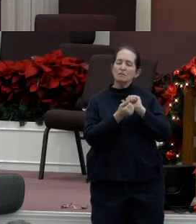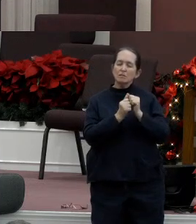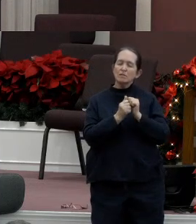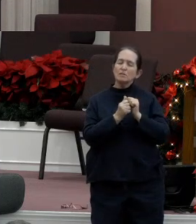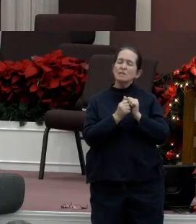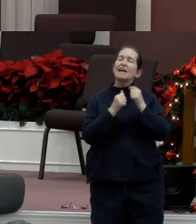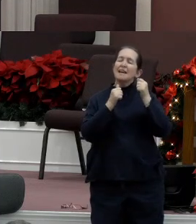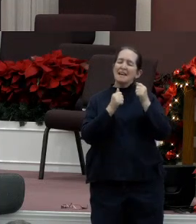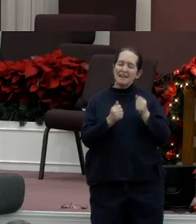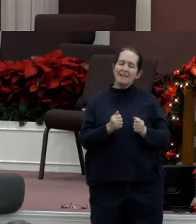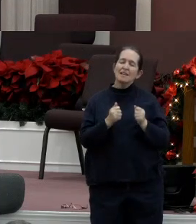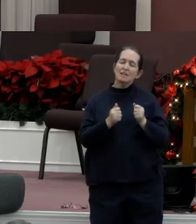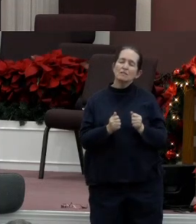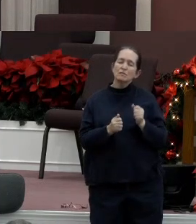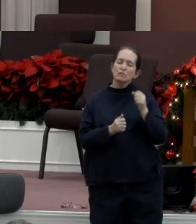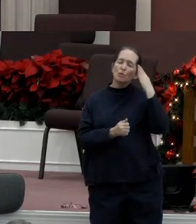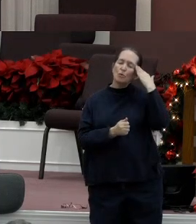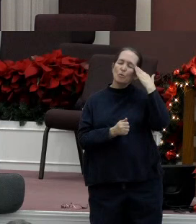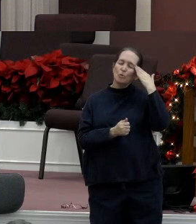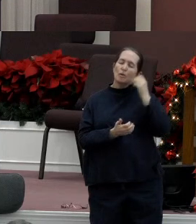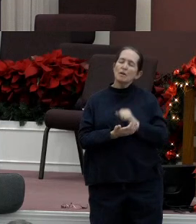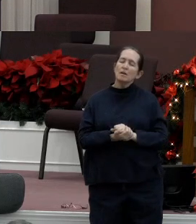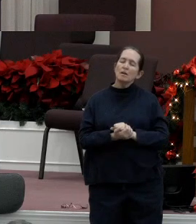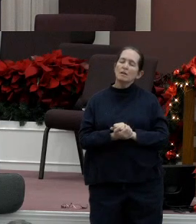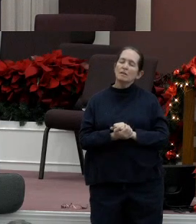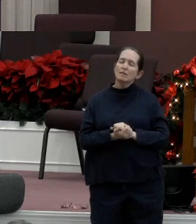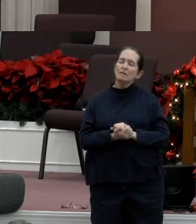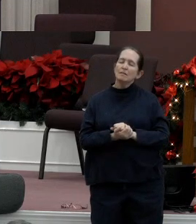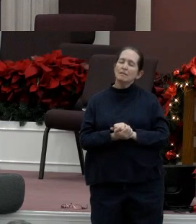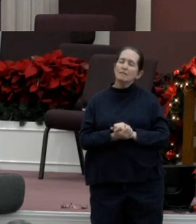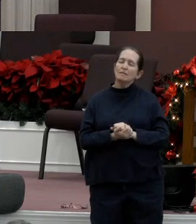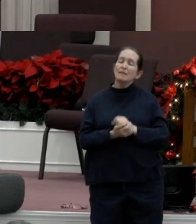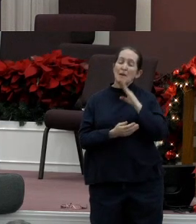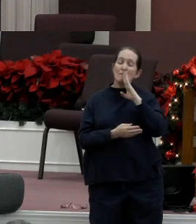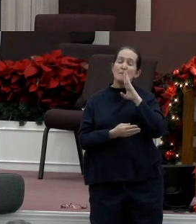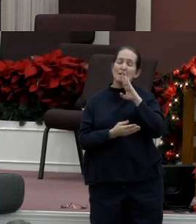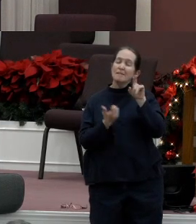and might know that they have been conformed